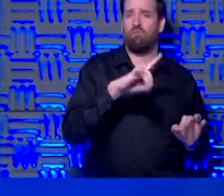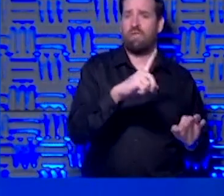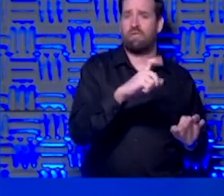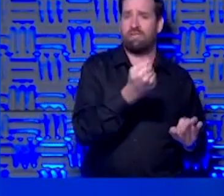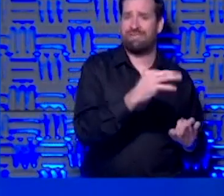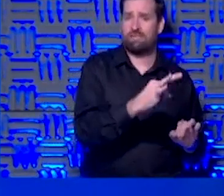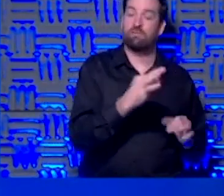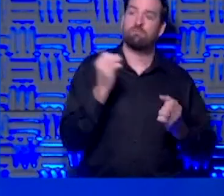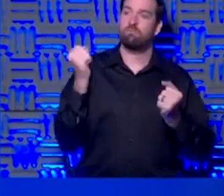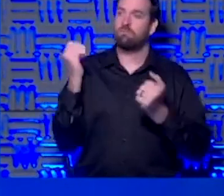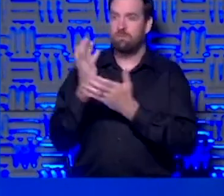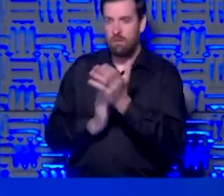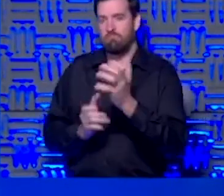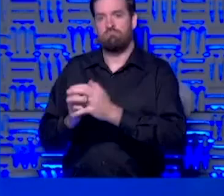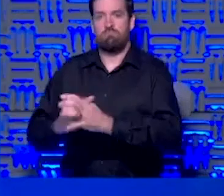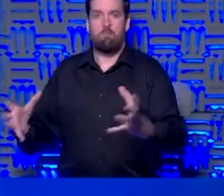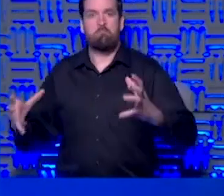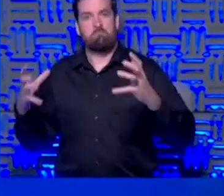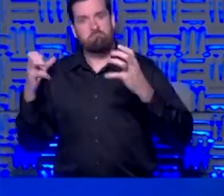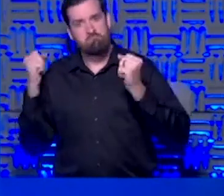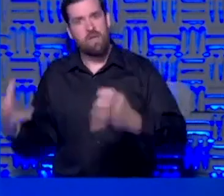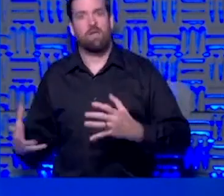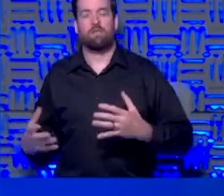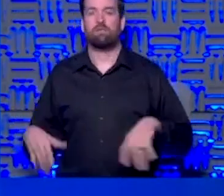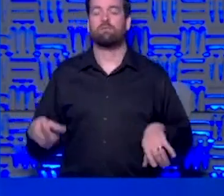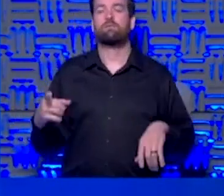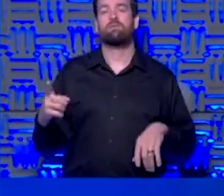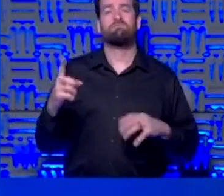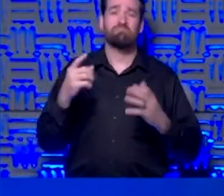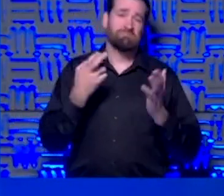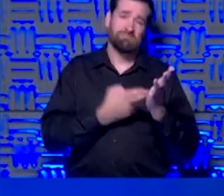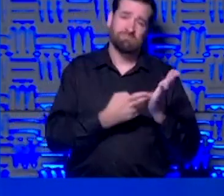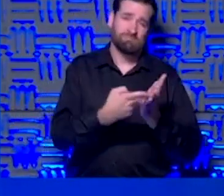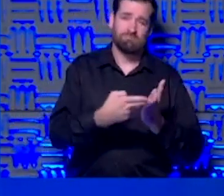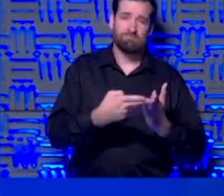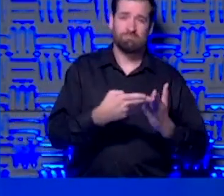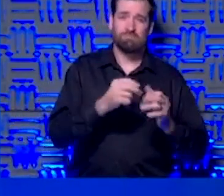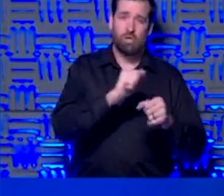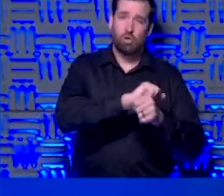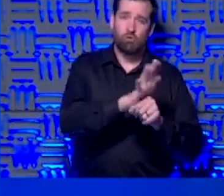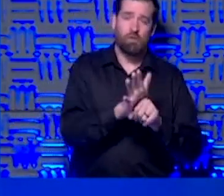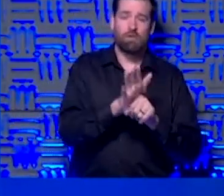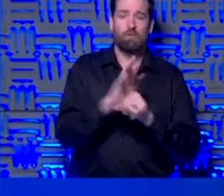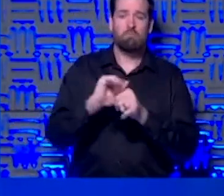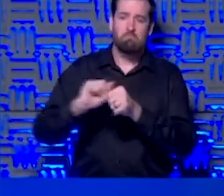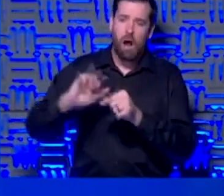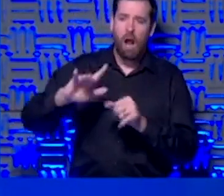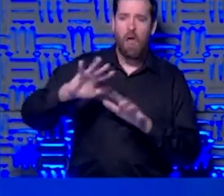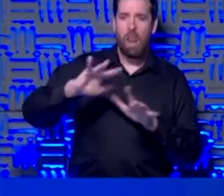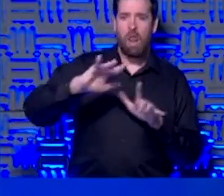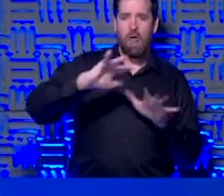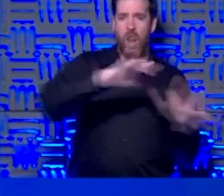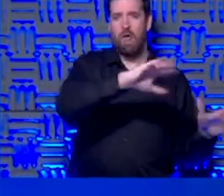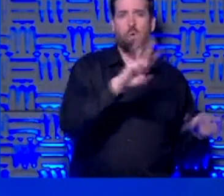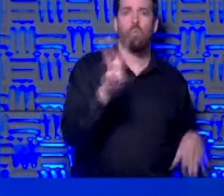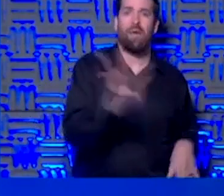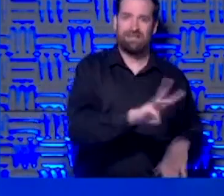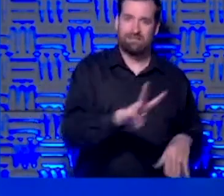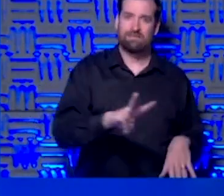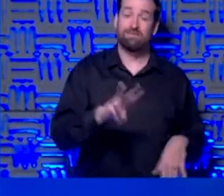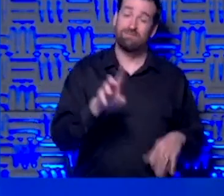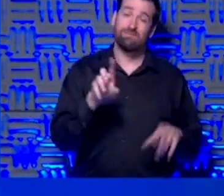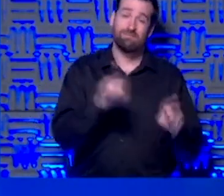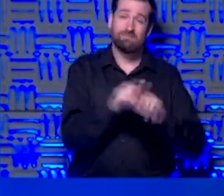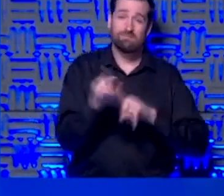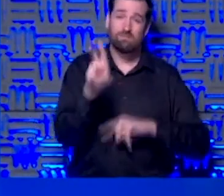and they may have different approaches. But the truth is that coronavirus is spreading west. It's spreading throughout the state, as it is throughout the